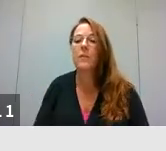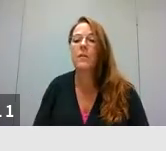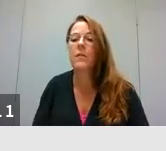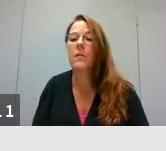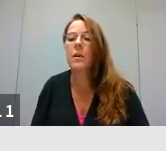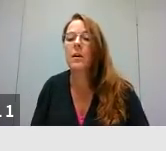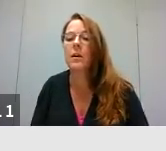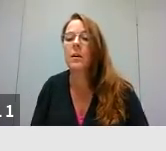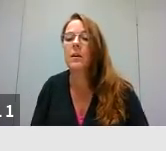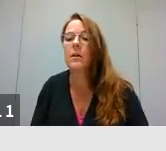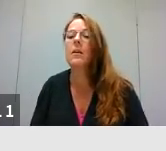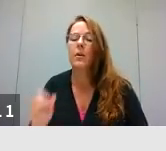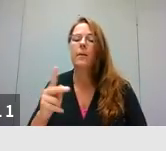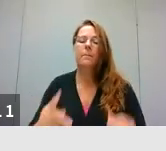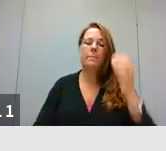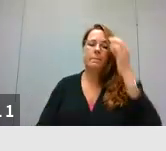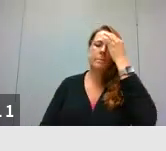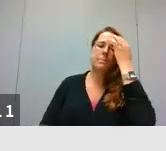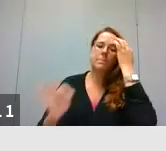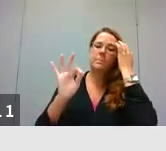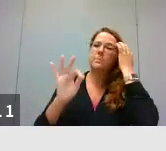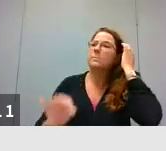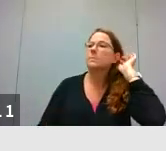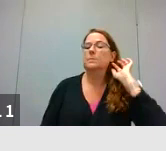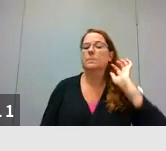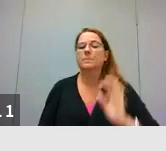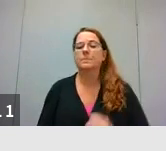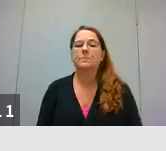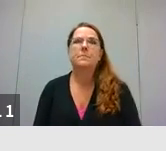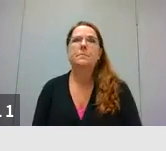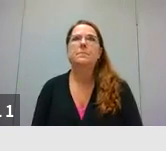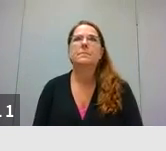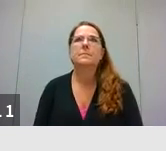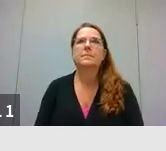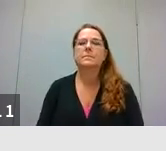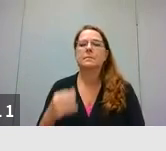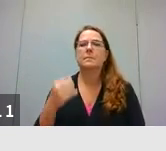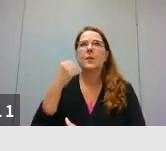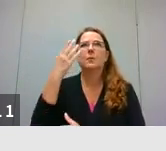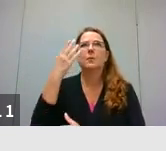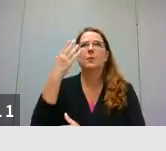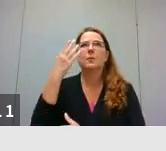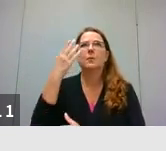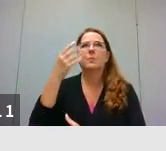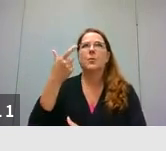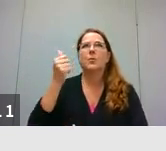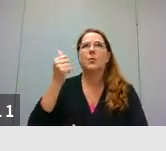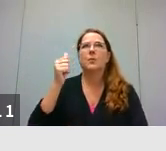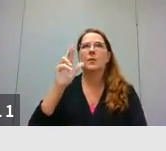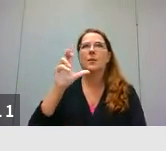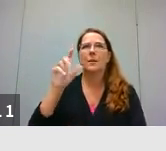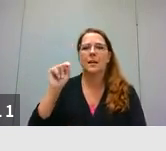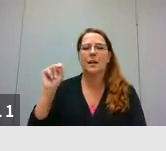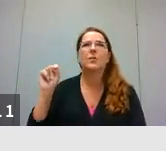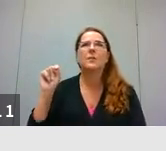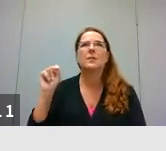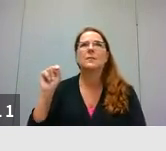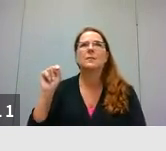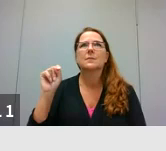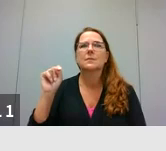Hey everybody, it's Garrett. Hi, Garrett. Morning, Garrett. Morning. That was Lauren talking.